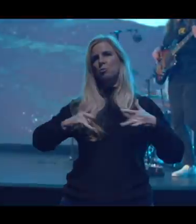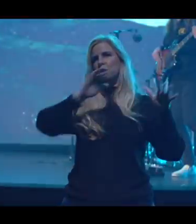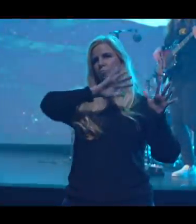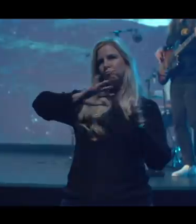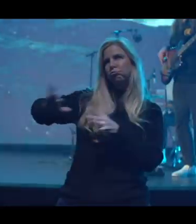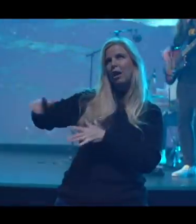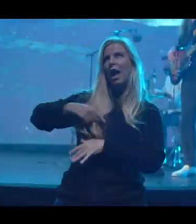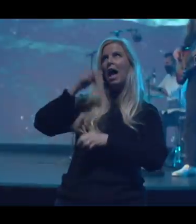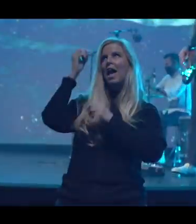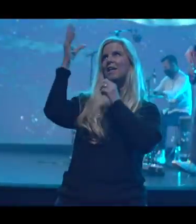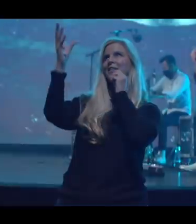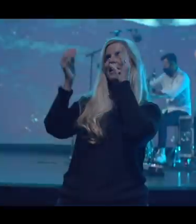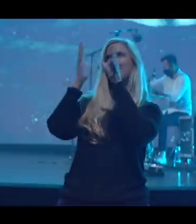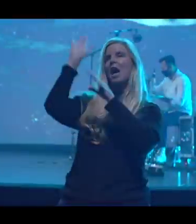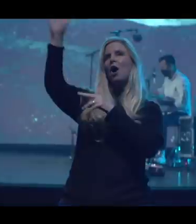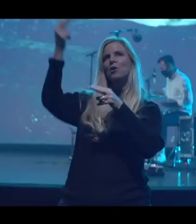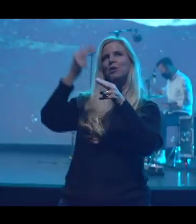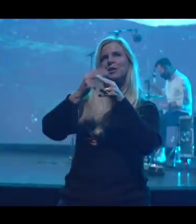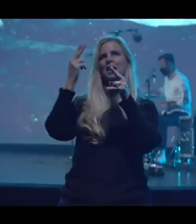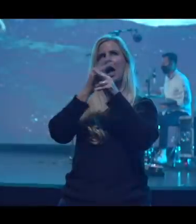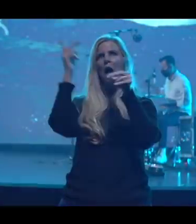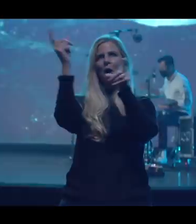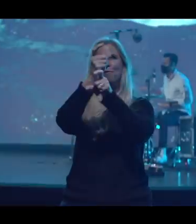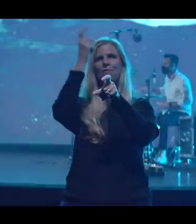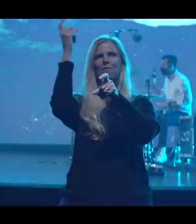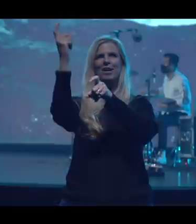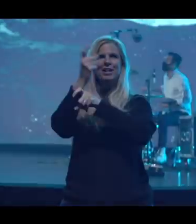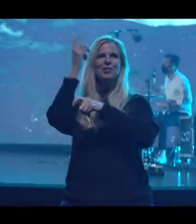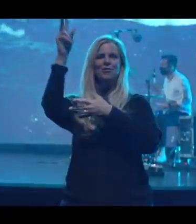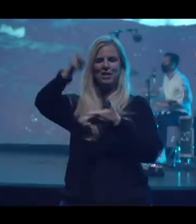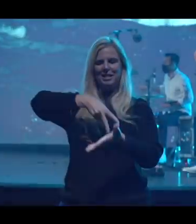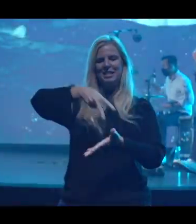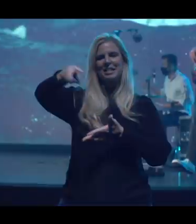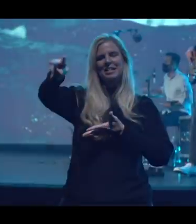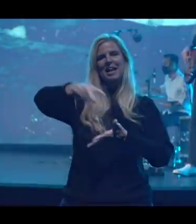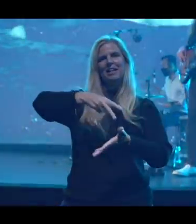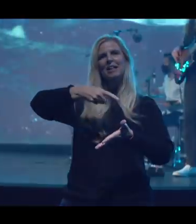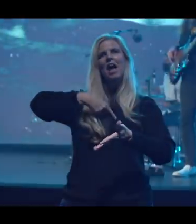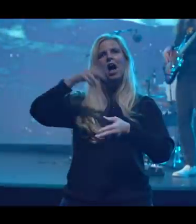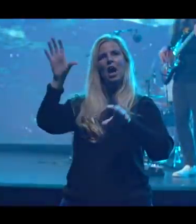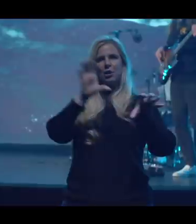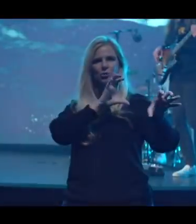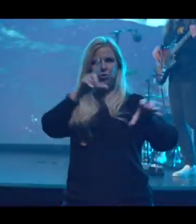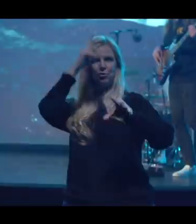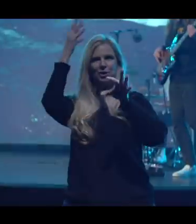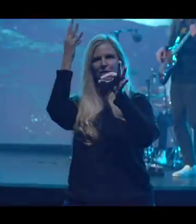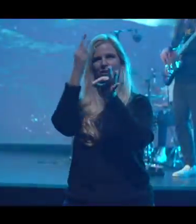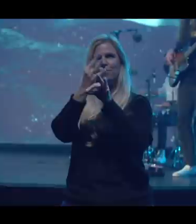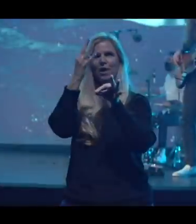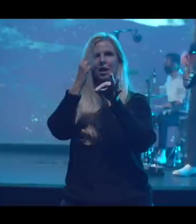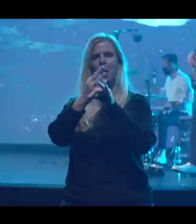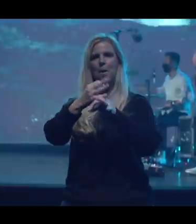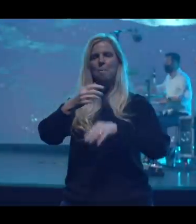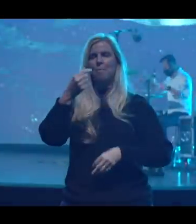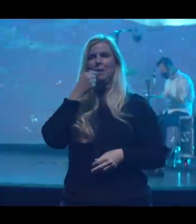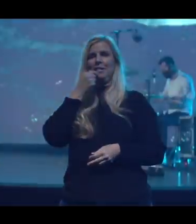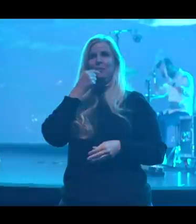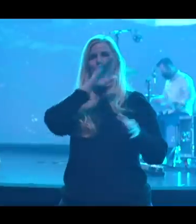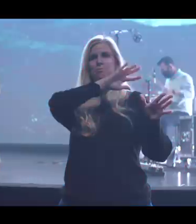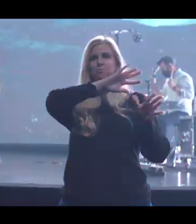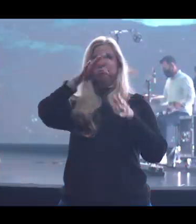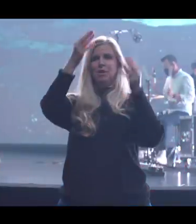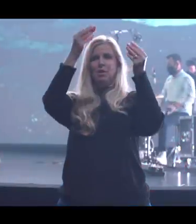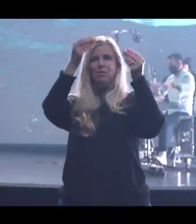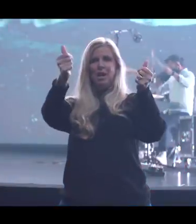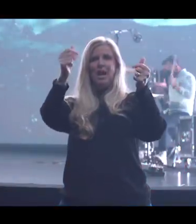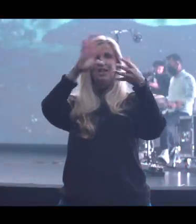sing out your name. A victory dance I will dance out in faith. I will crush disappointment and